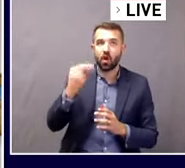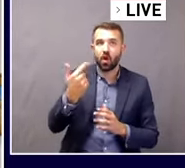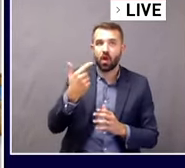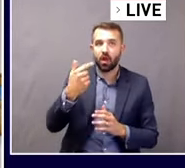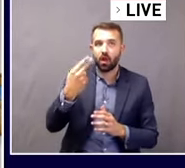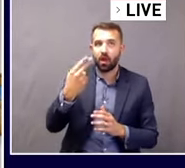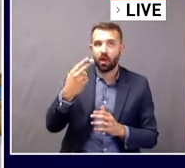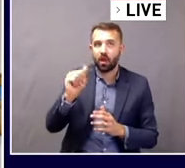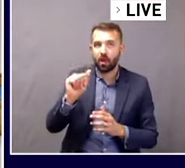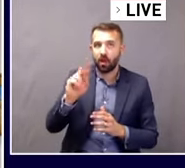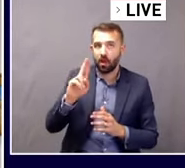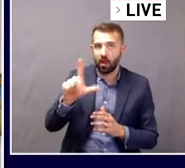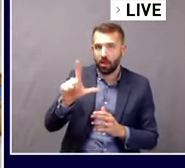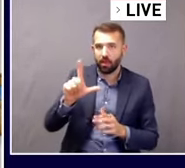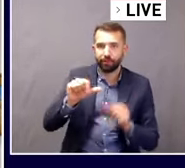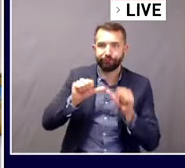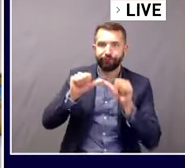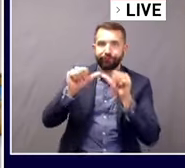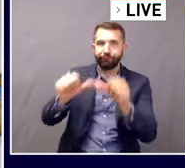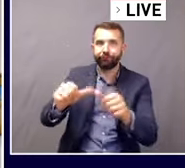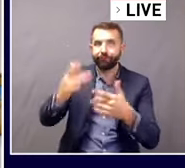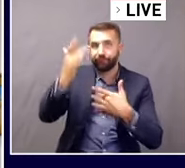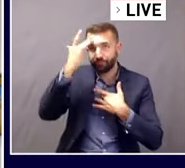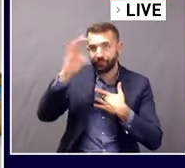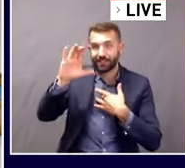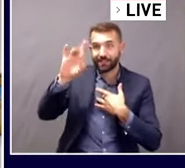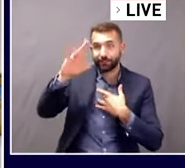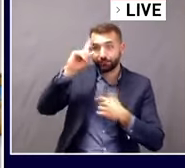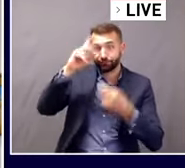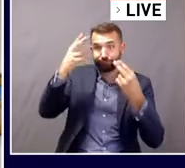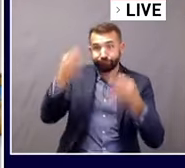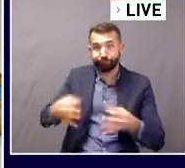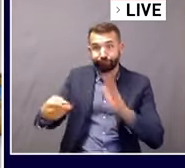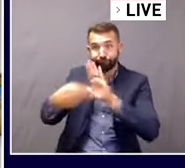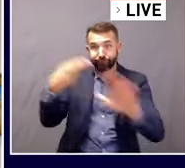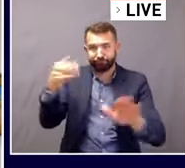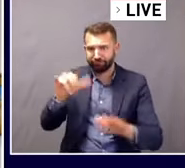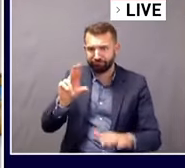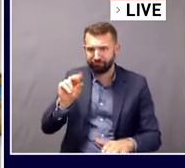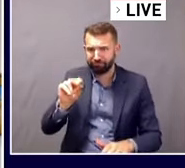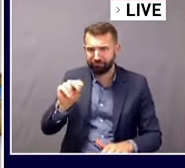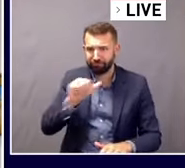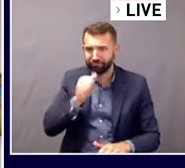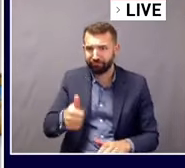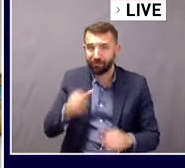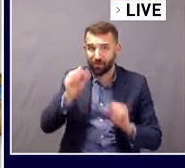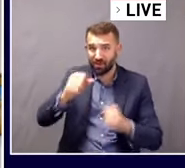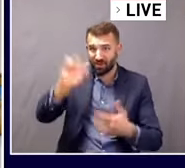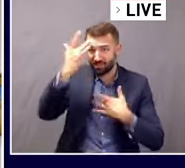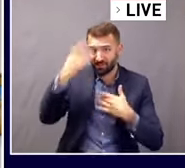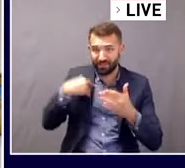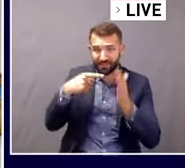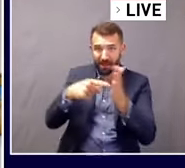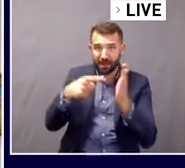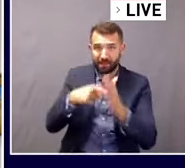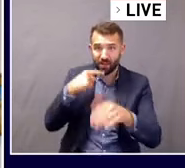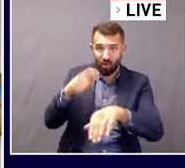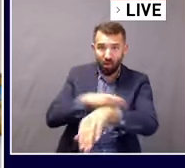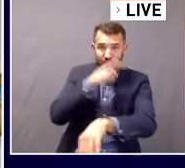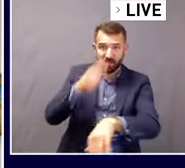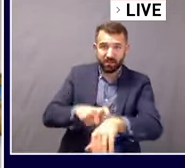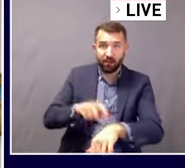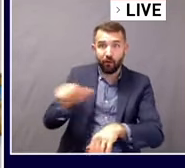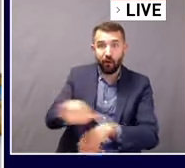defined. Individuals can stay symptomatic for a long period. They could have another illness that coexists on top